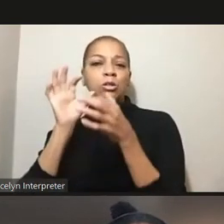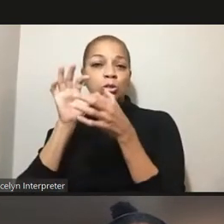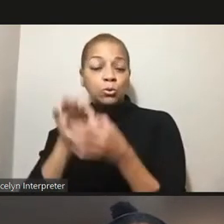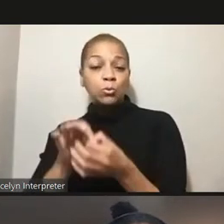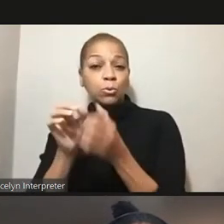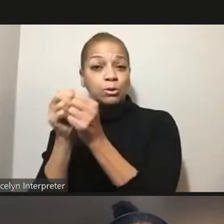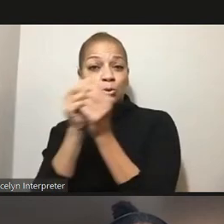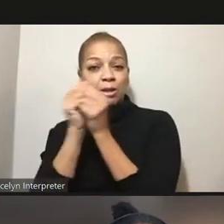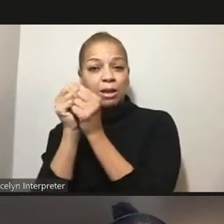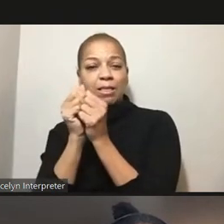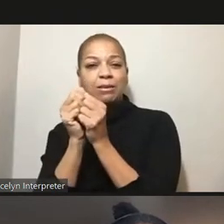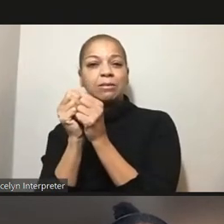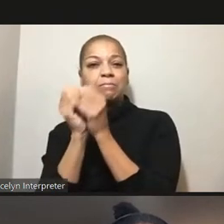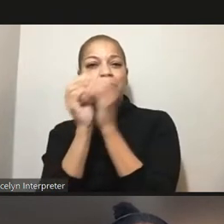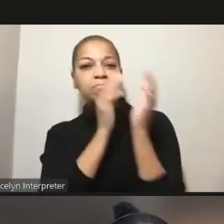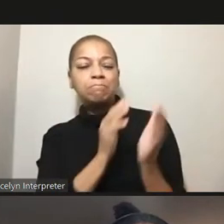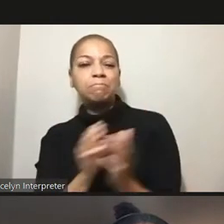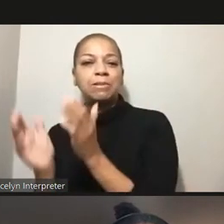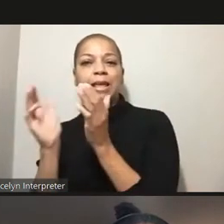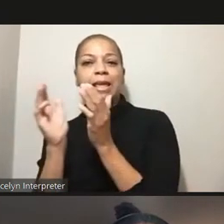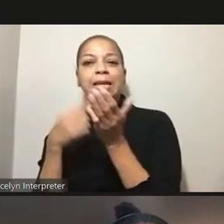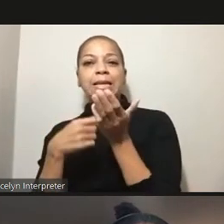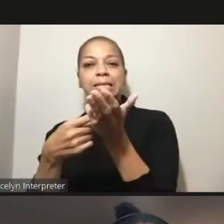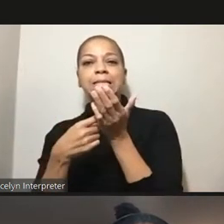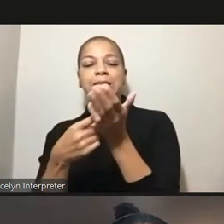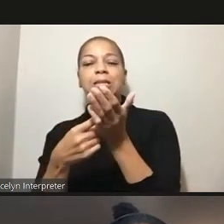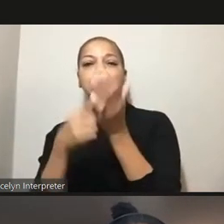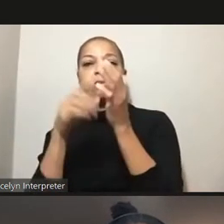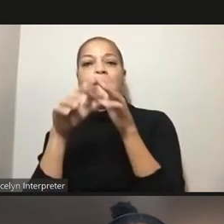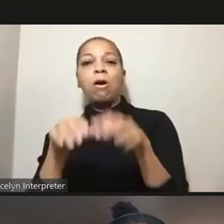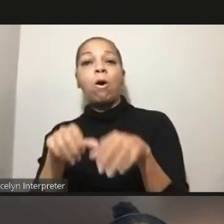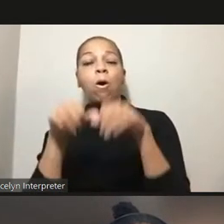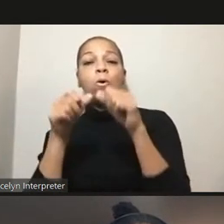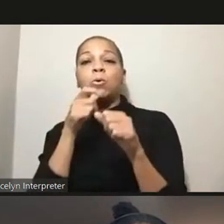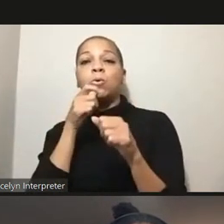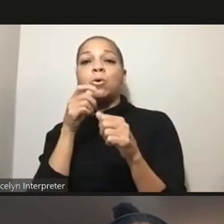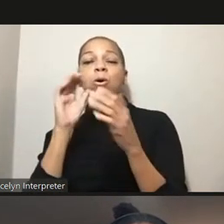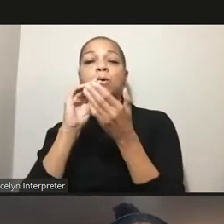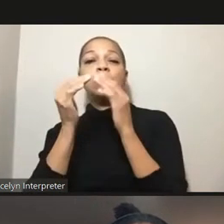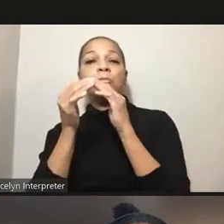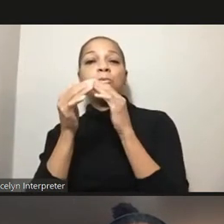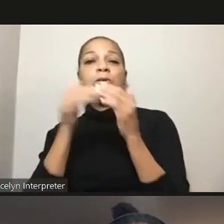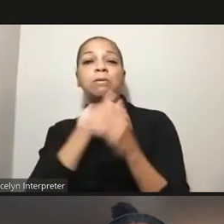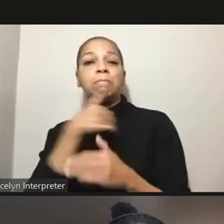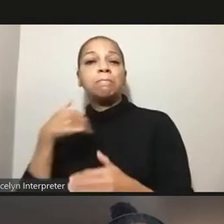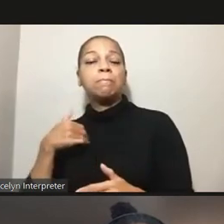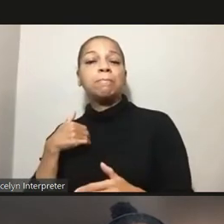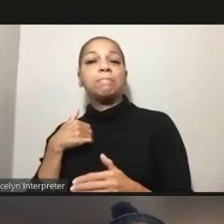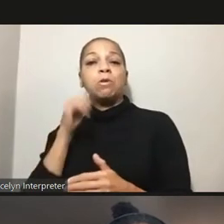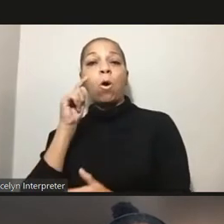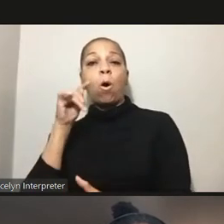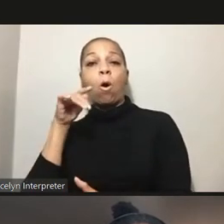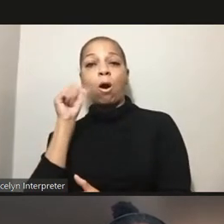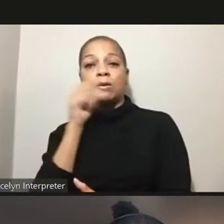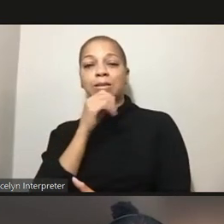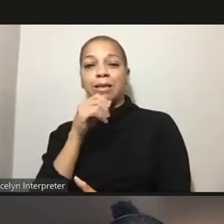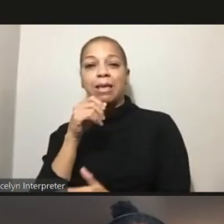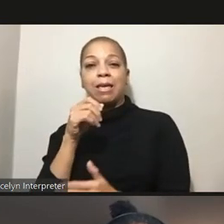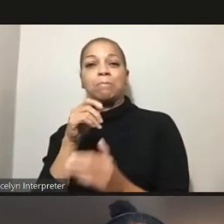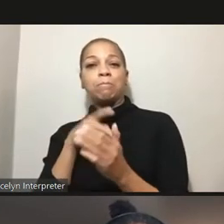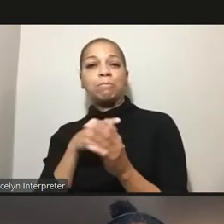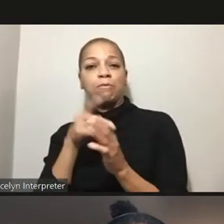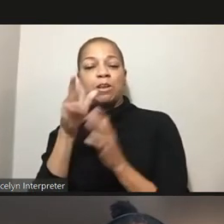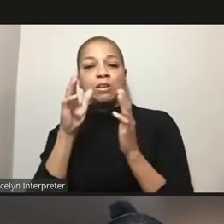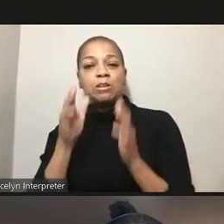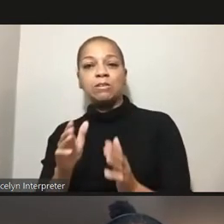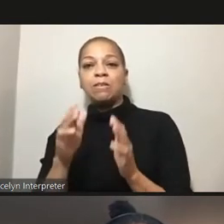panel discussions to be held with community members, artists, and museum professionals with a lens on anti-racist